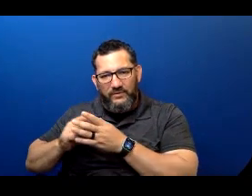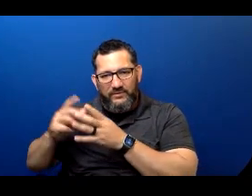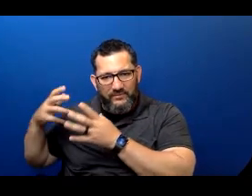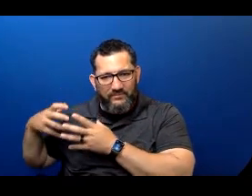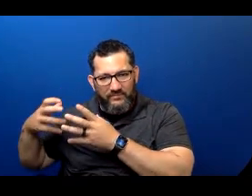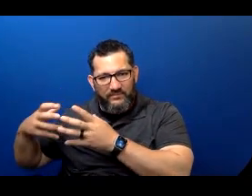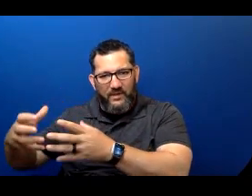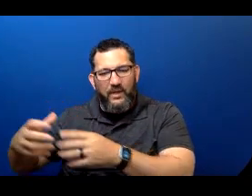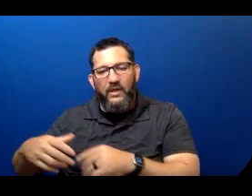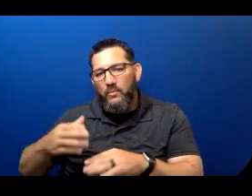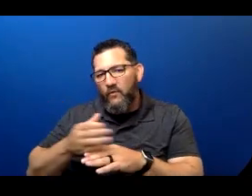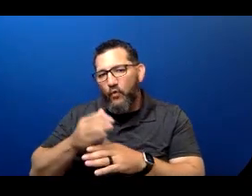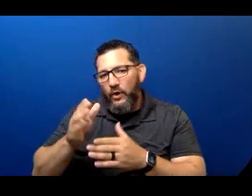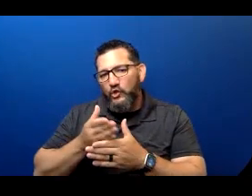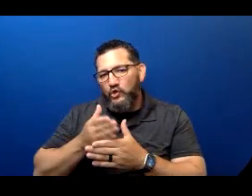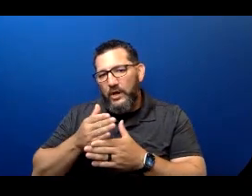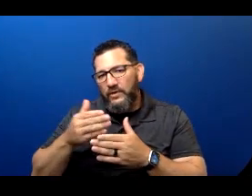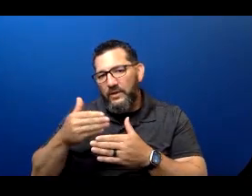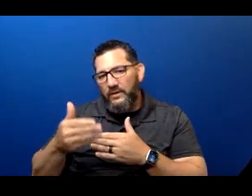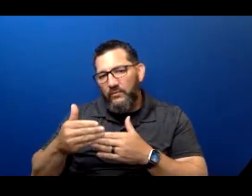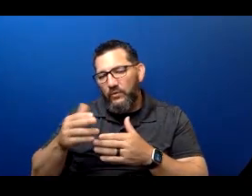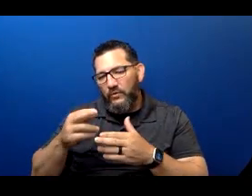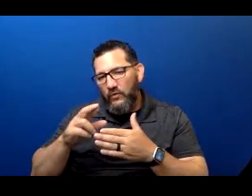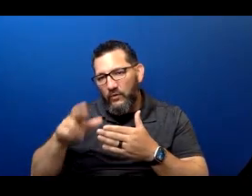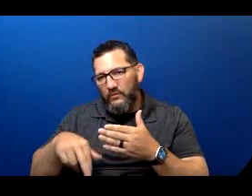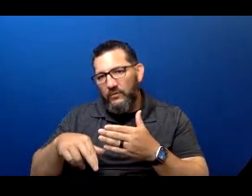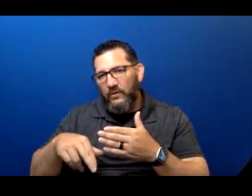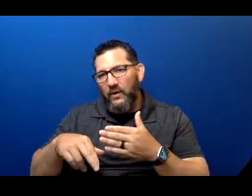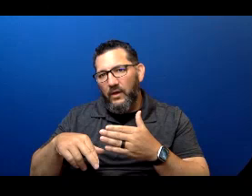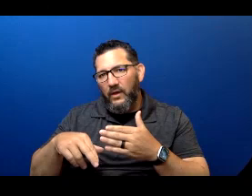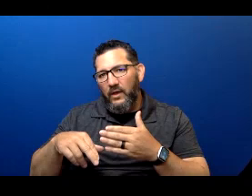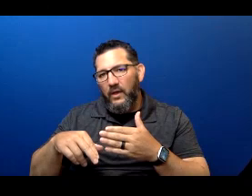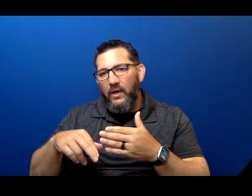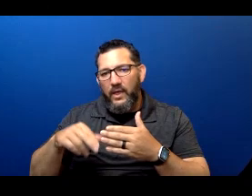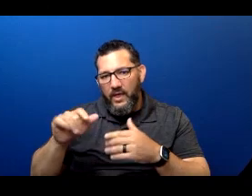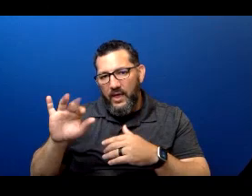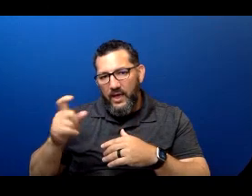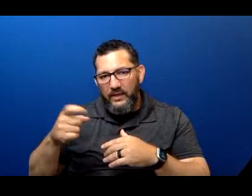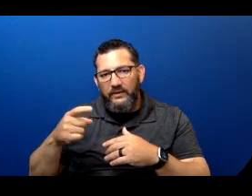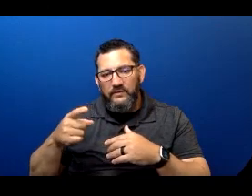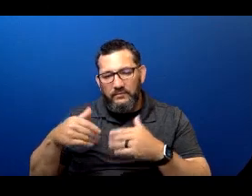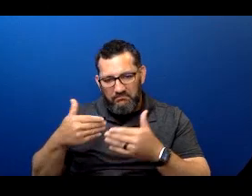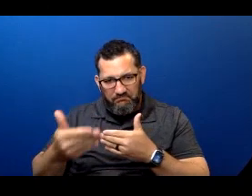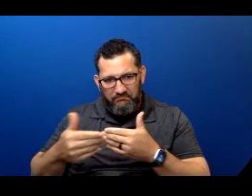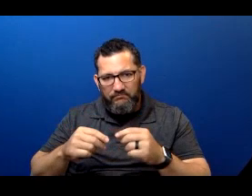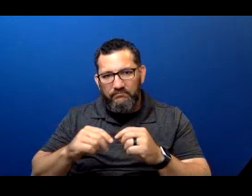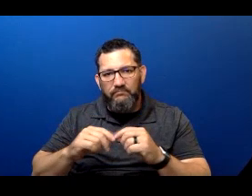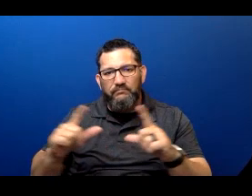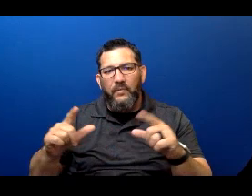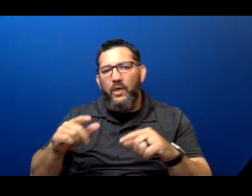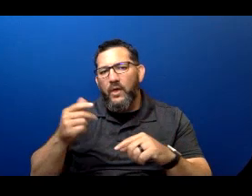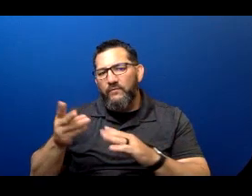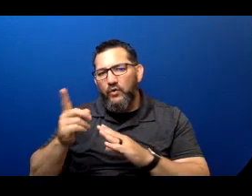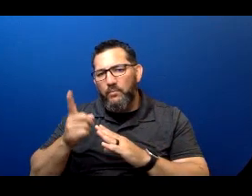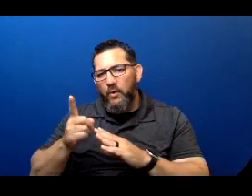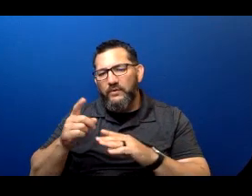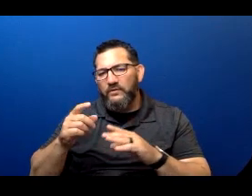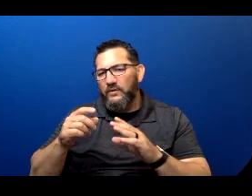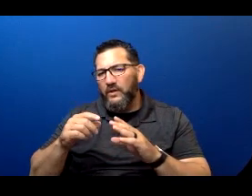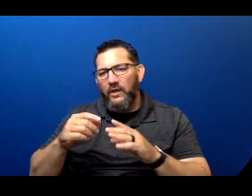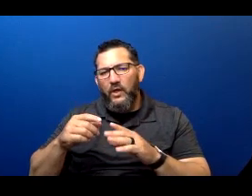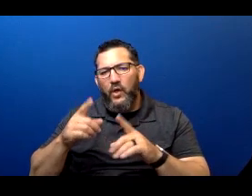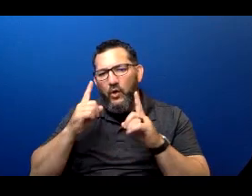before we share the results over the next few slides, Alex, you can go to the next one. We're going to take a few moments and just